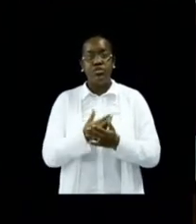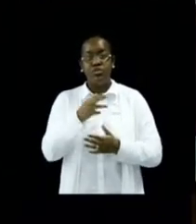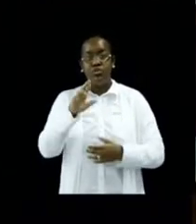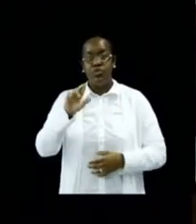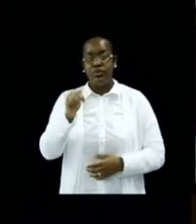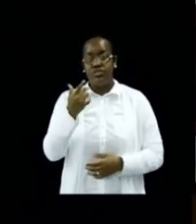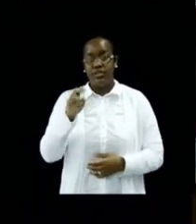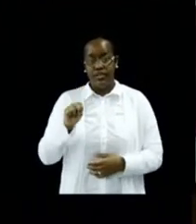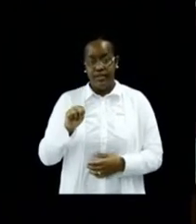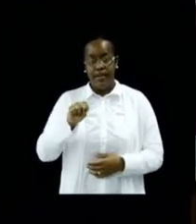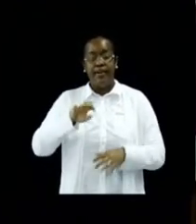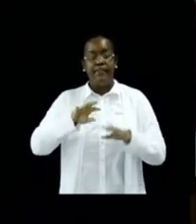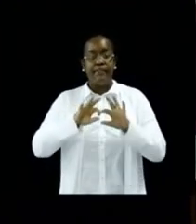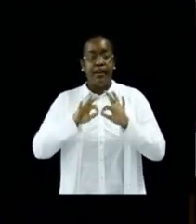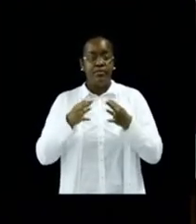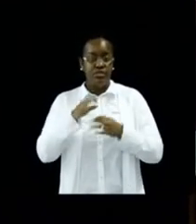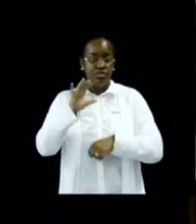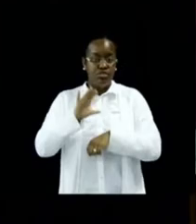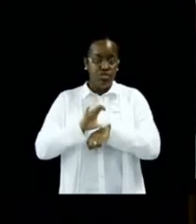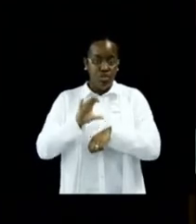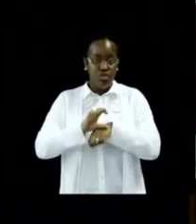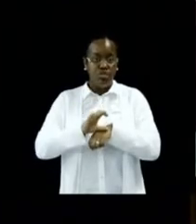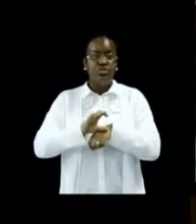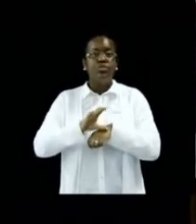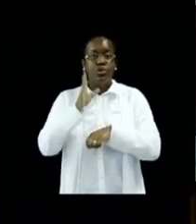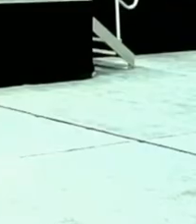Church, will take us to the throne of grace.